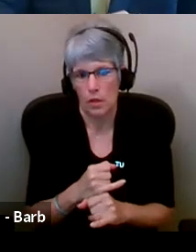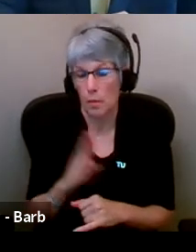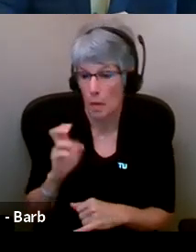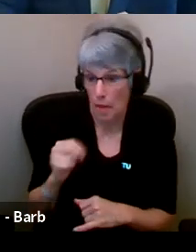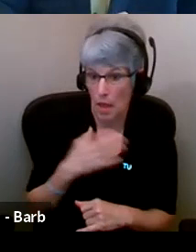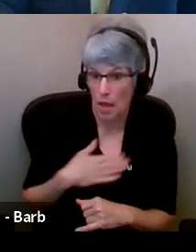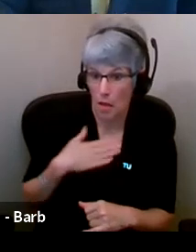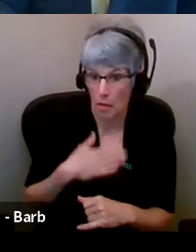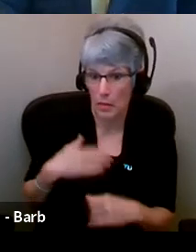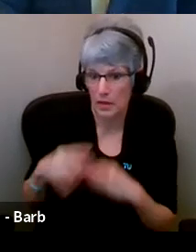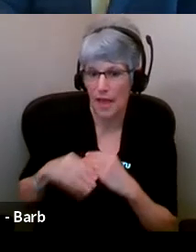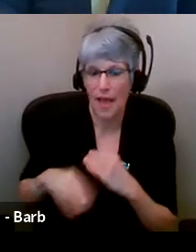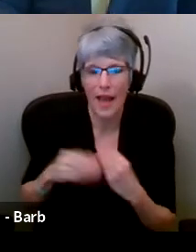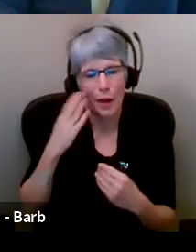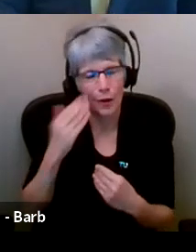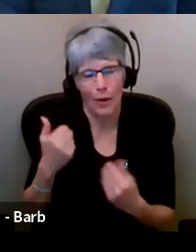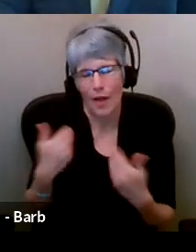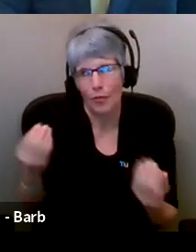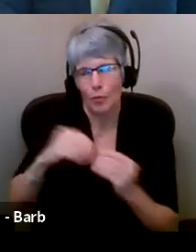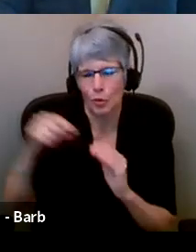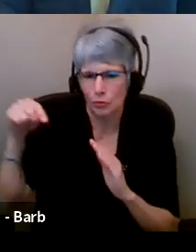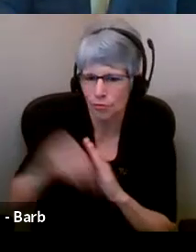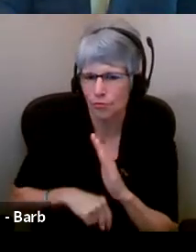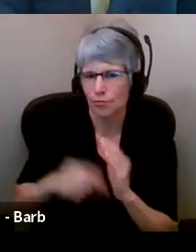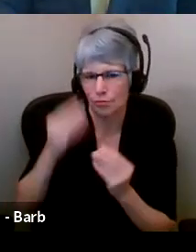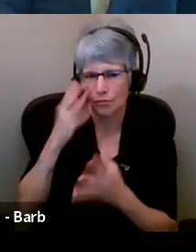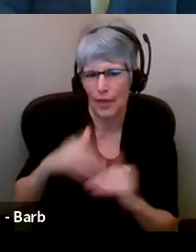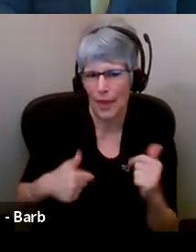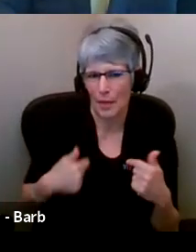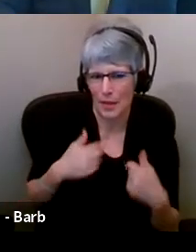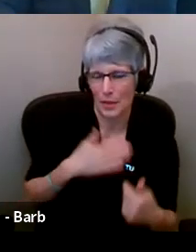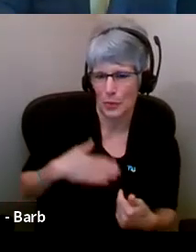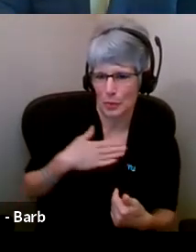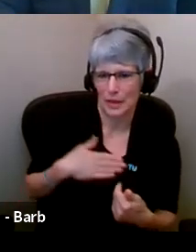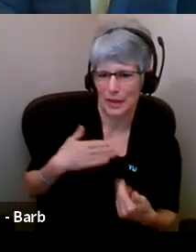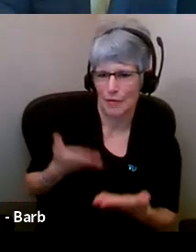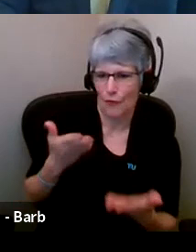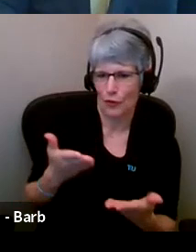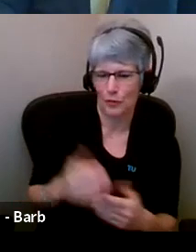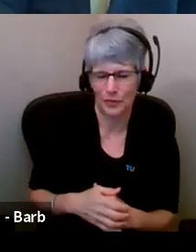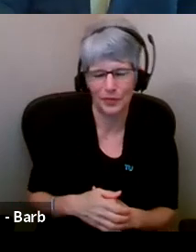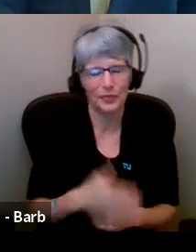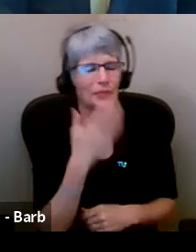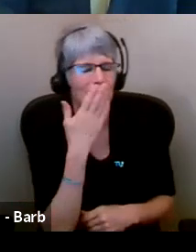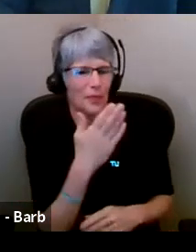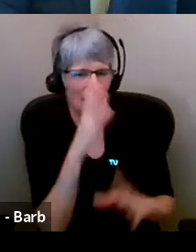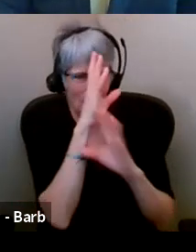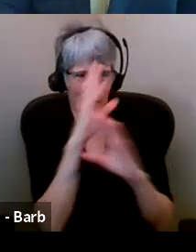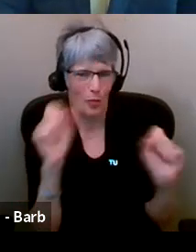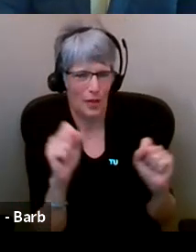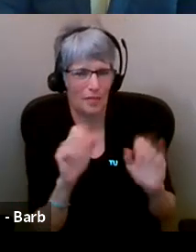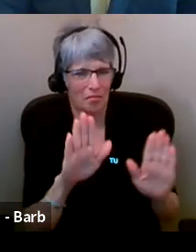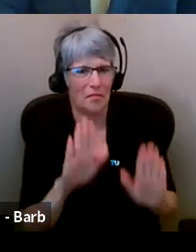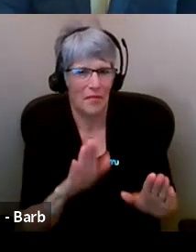please fill in. I know you have a lot more detail than I do on this. So please offer that. Thank you, President Schatzel. That was an excellent